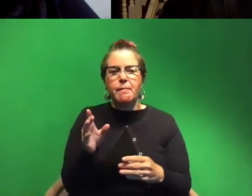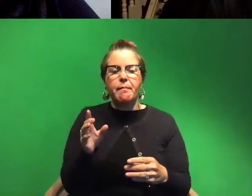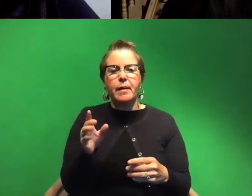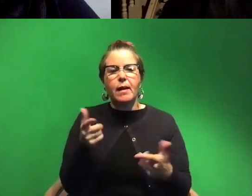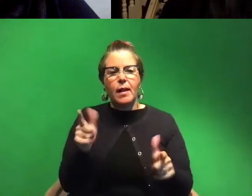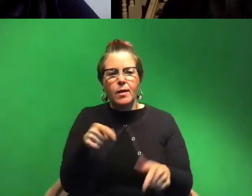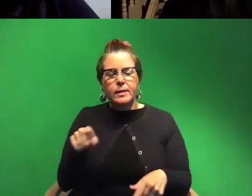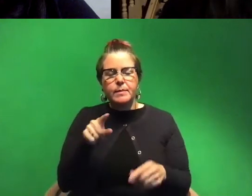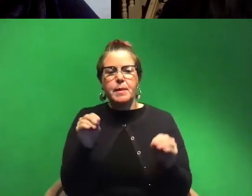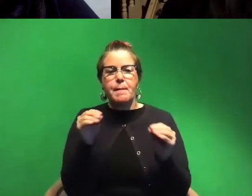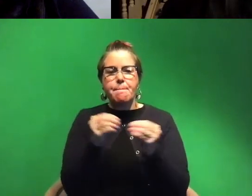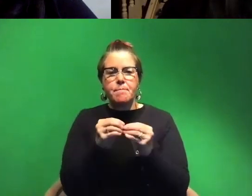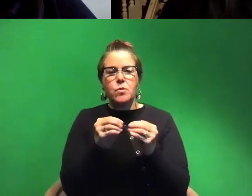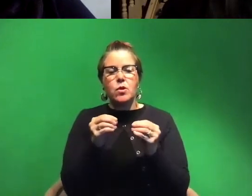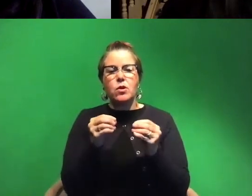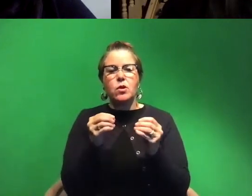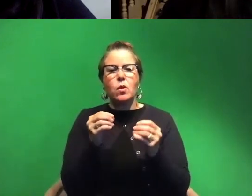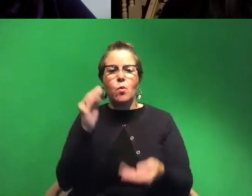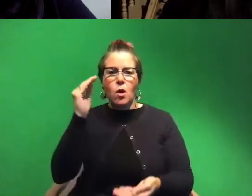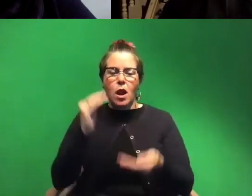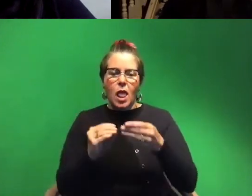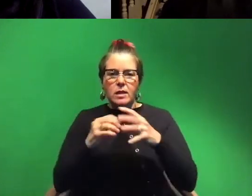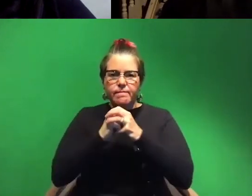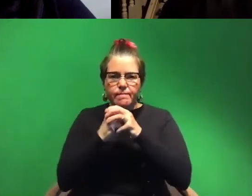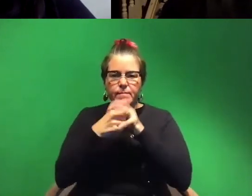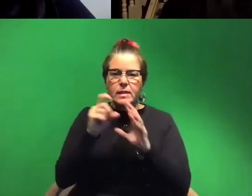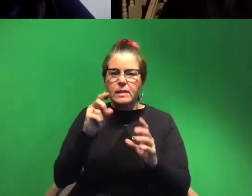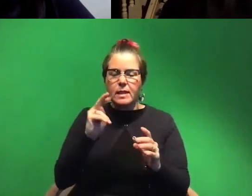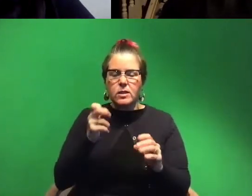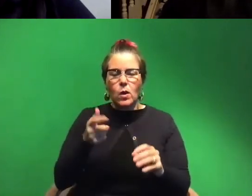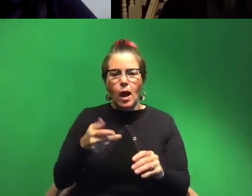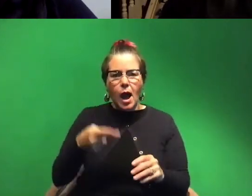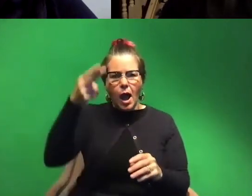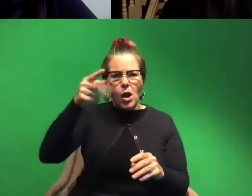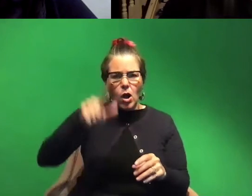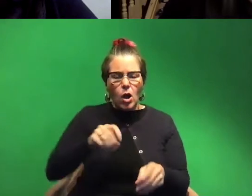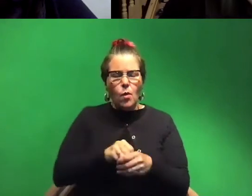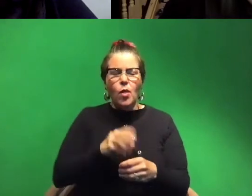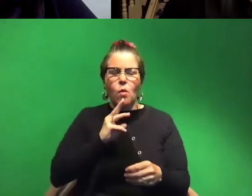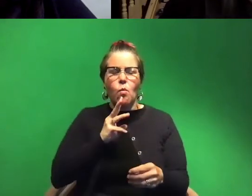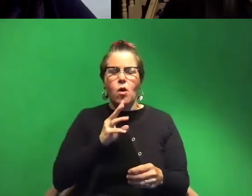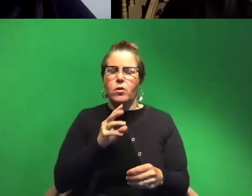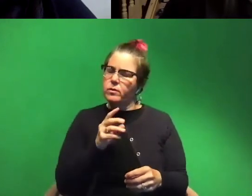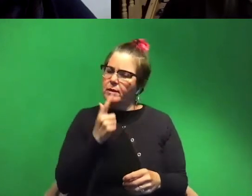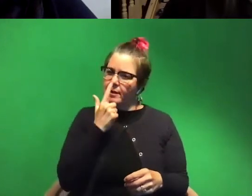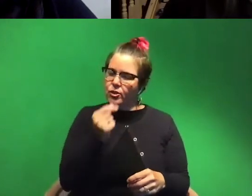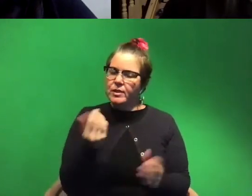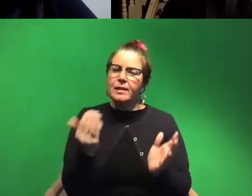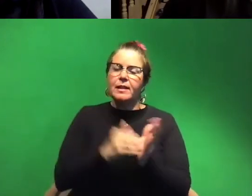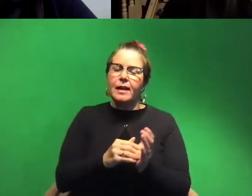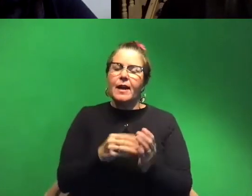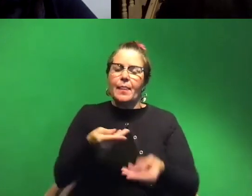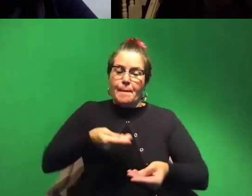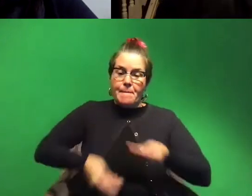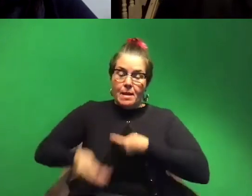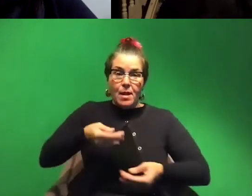be more or less dense and get more or higher or lower in the water column. What's really interesting for them, again, metabolically